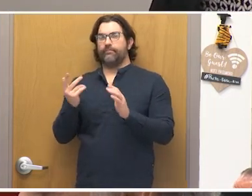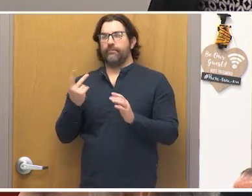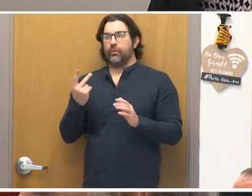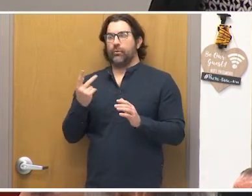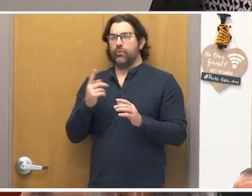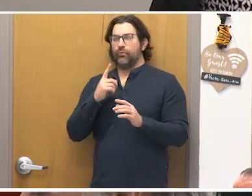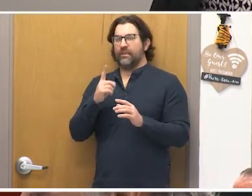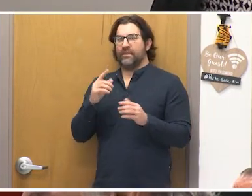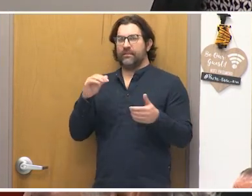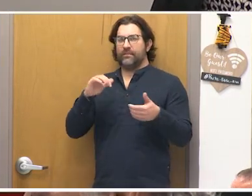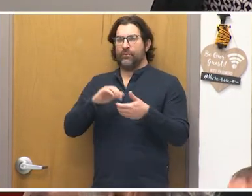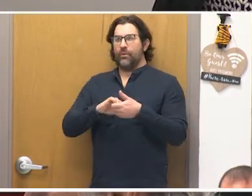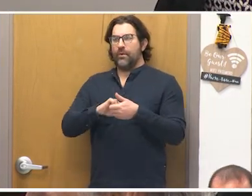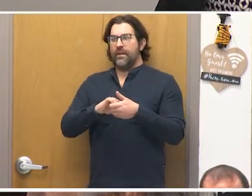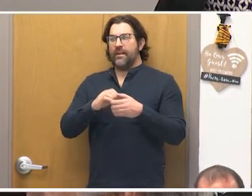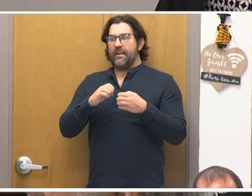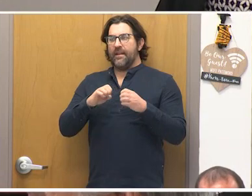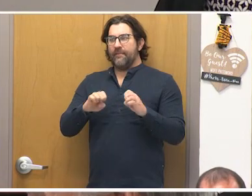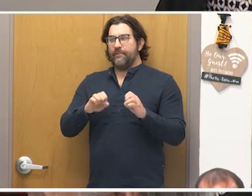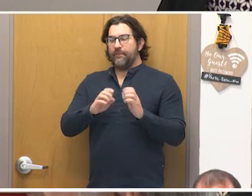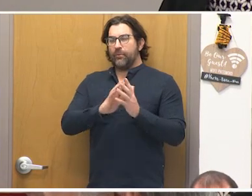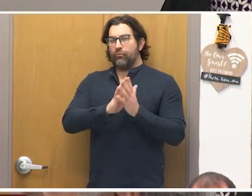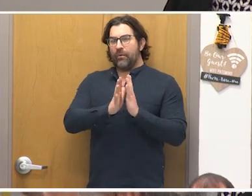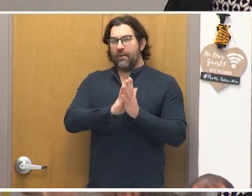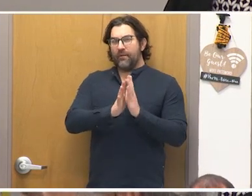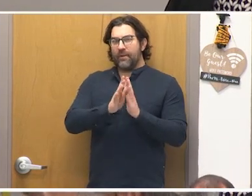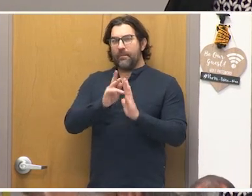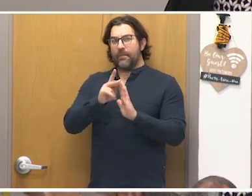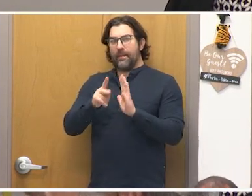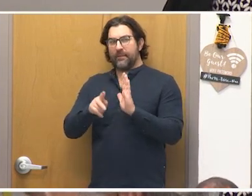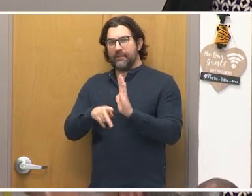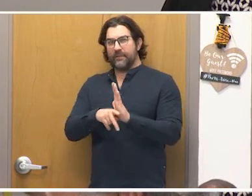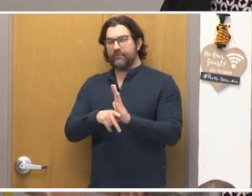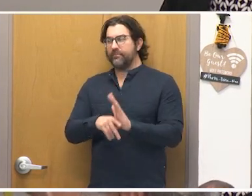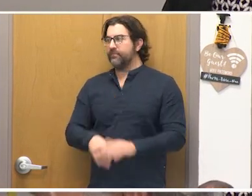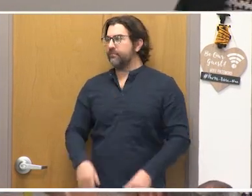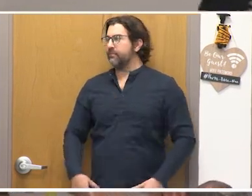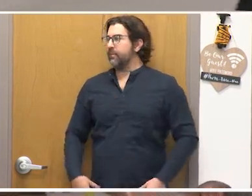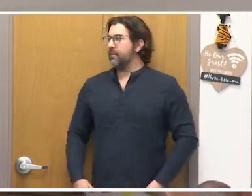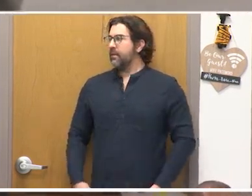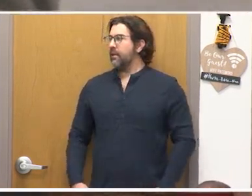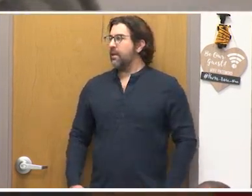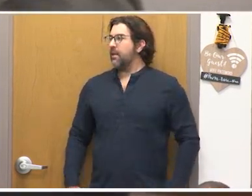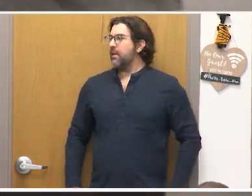a sort of a joint effort between traffic and a policy wing of our department.